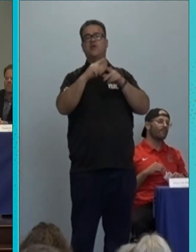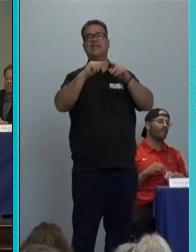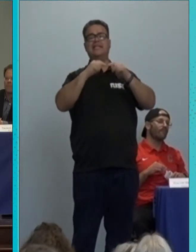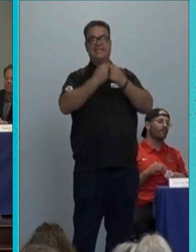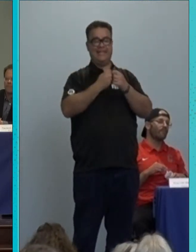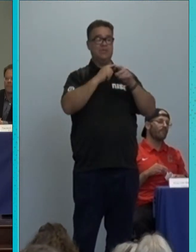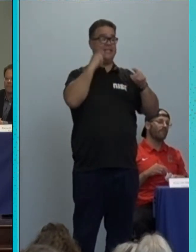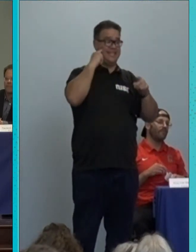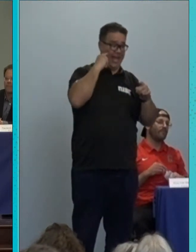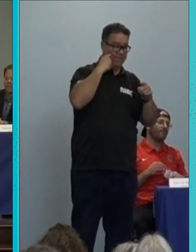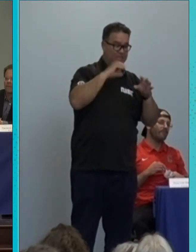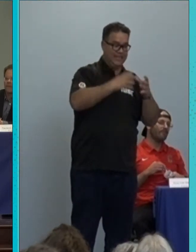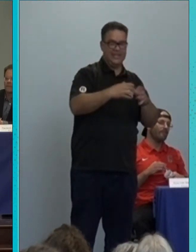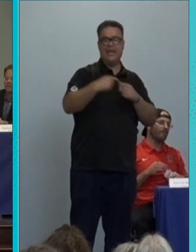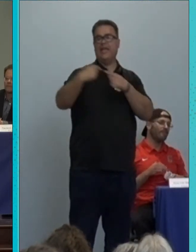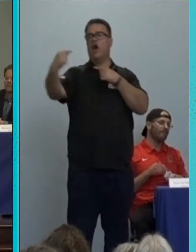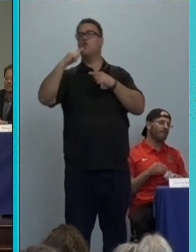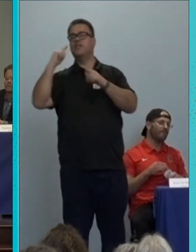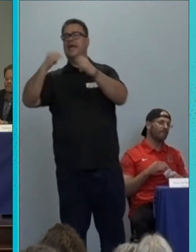Thank you so much.